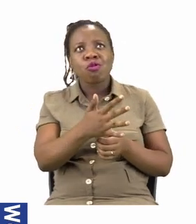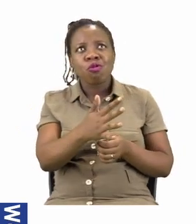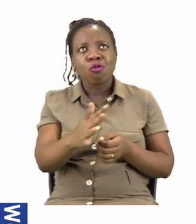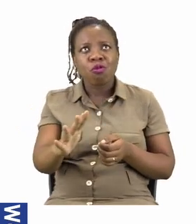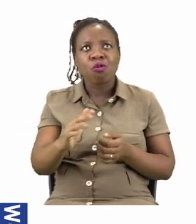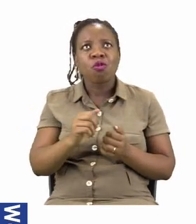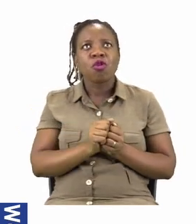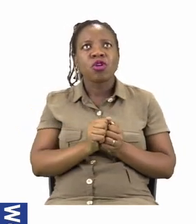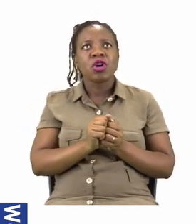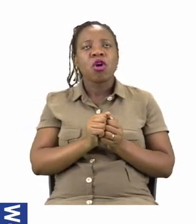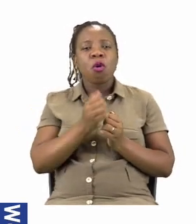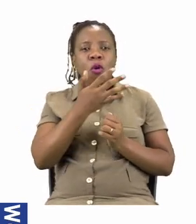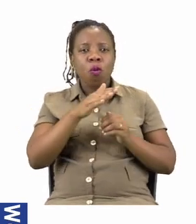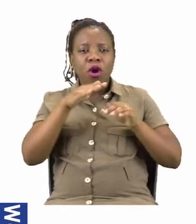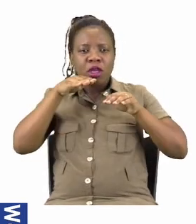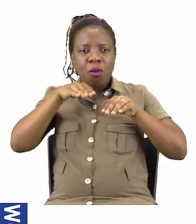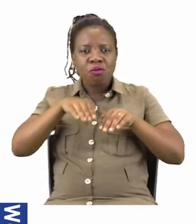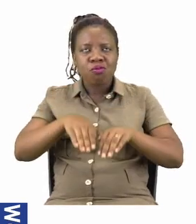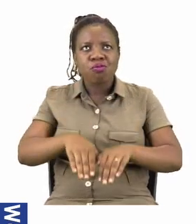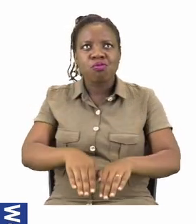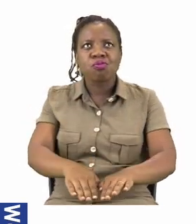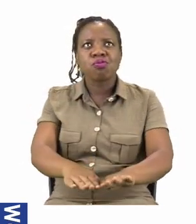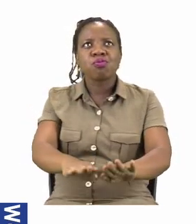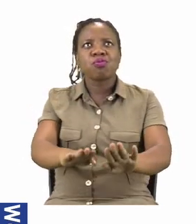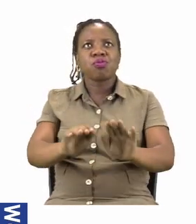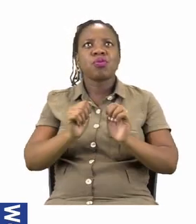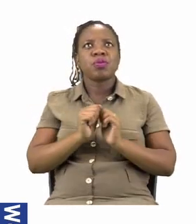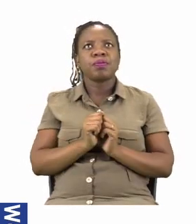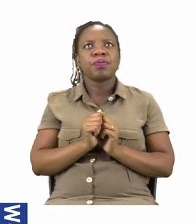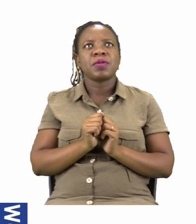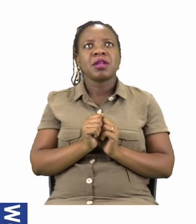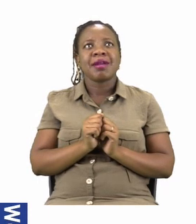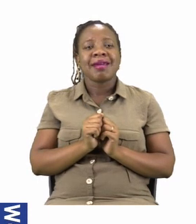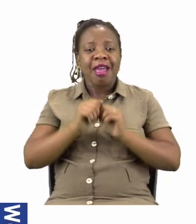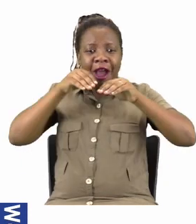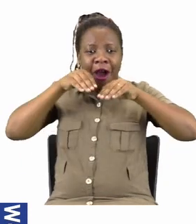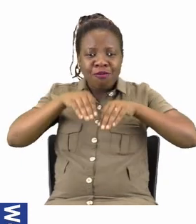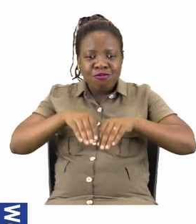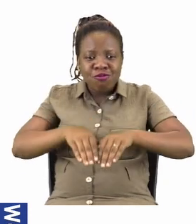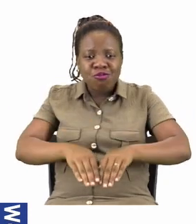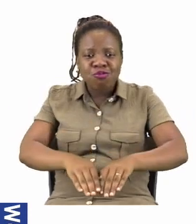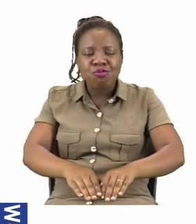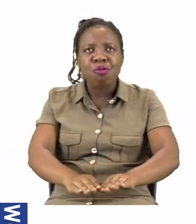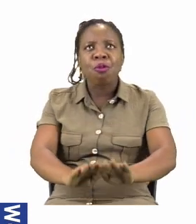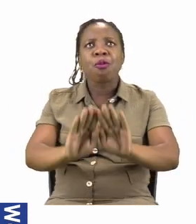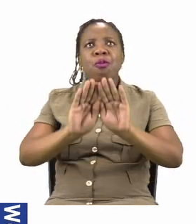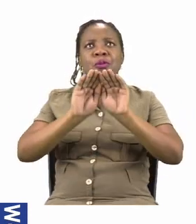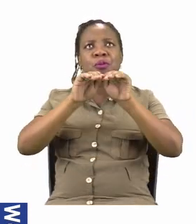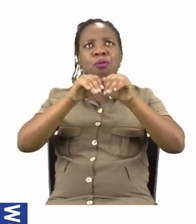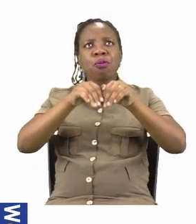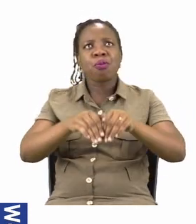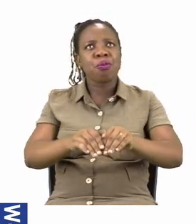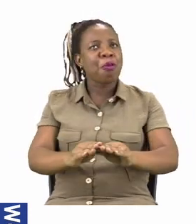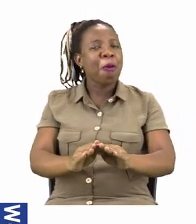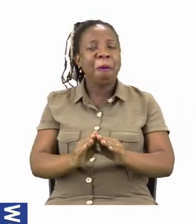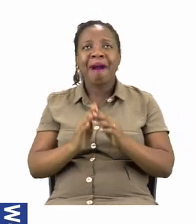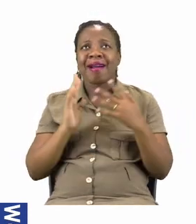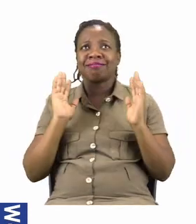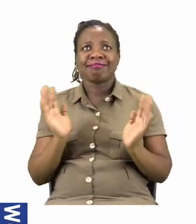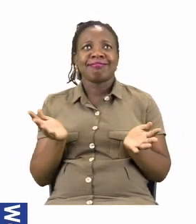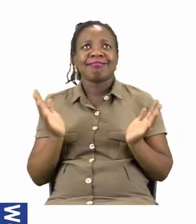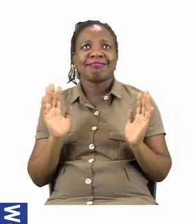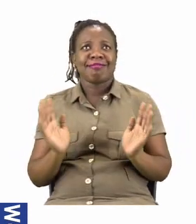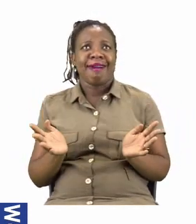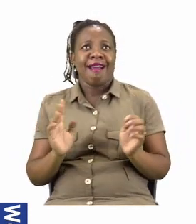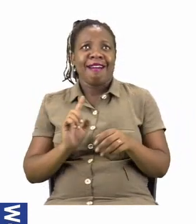sprinklers too. The slides are scary at first. After the first ride, we love